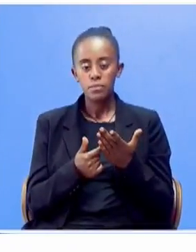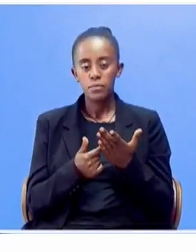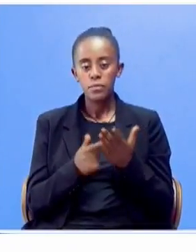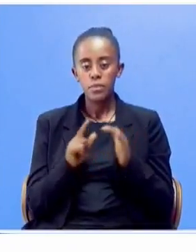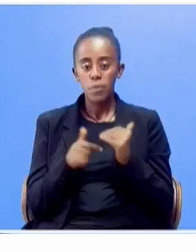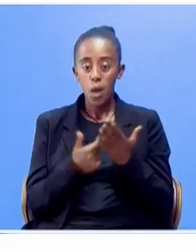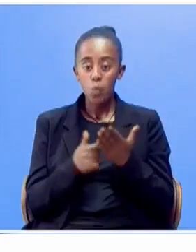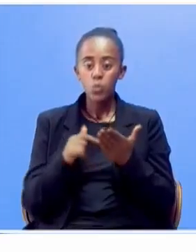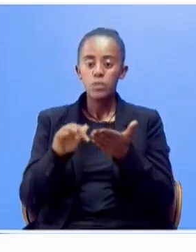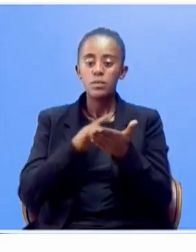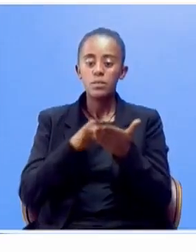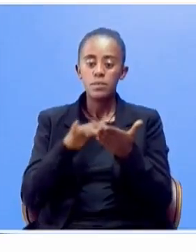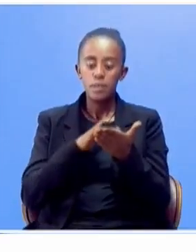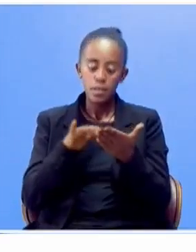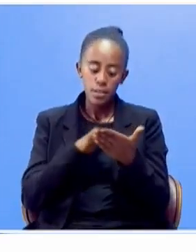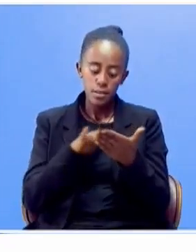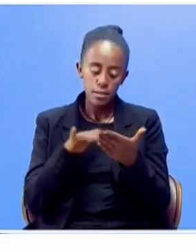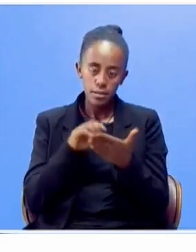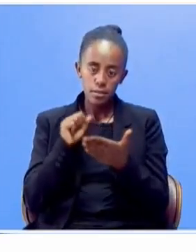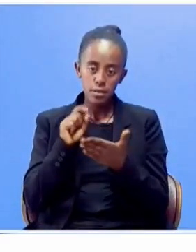studying